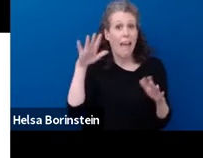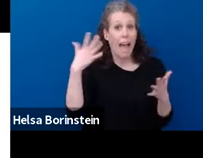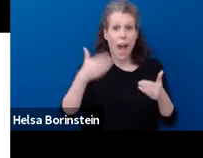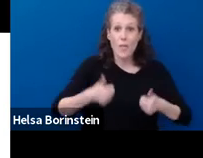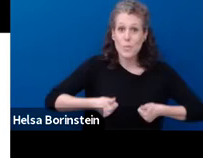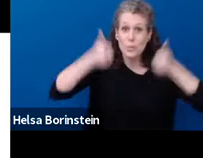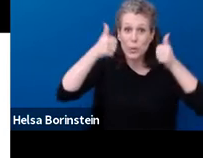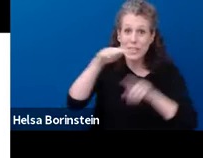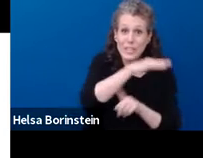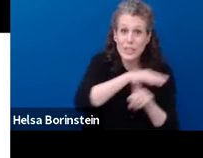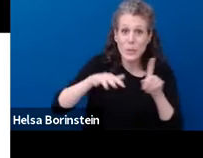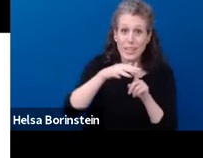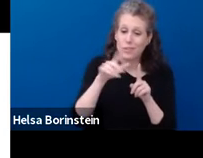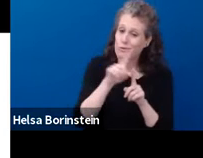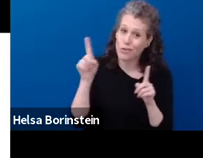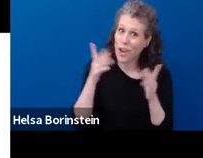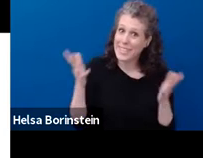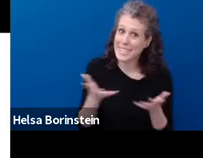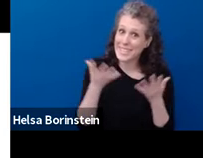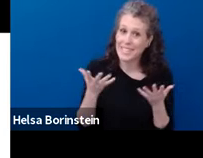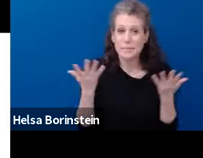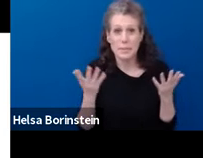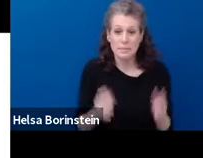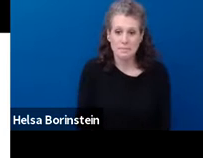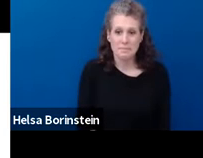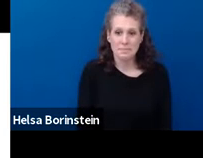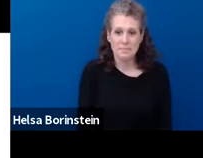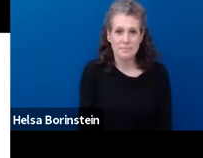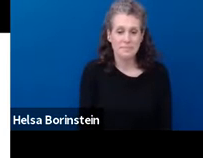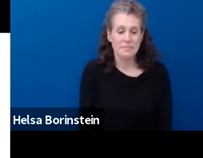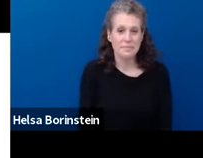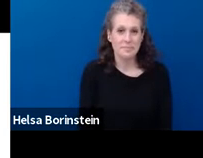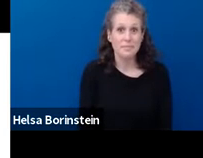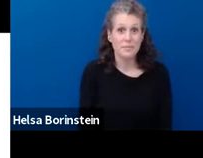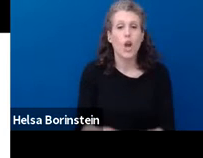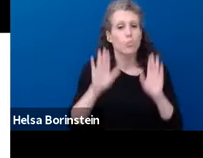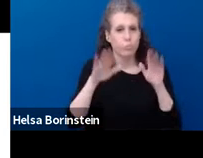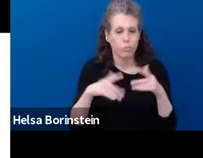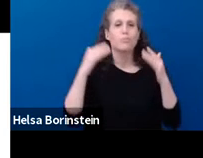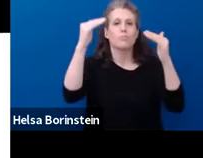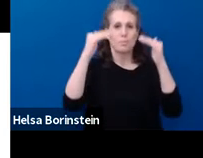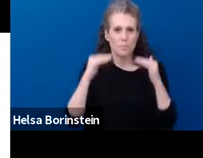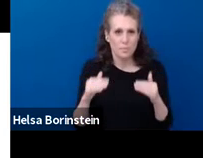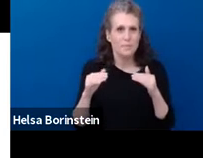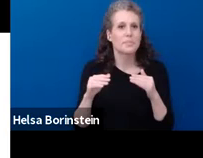it's quite difficult, but yeah, okay. Then we will move on to the last